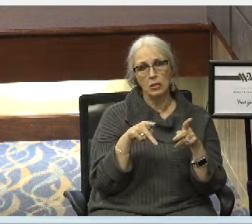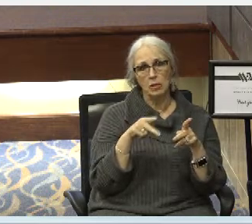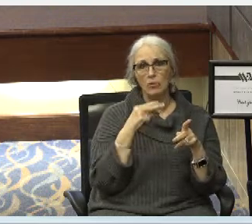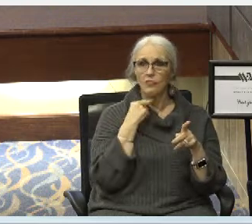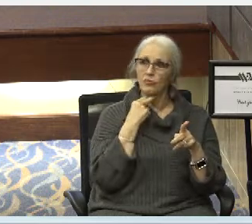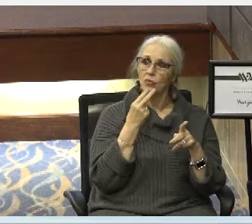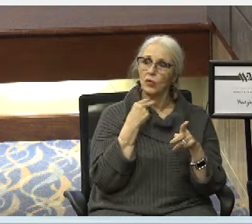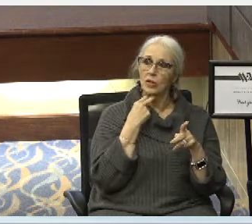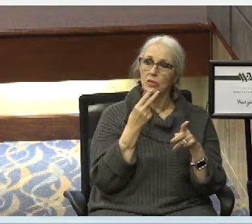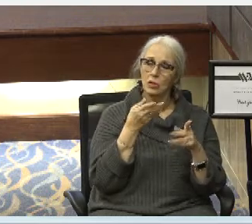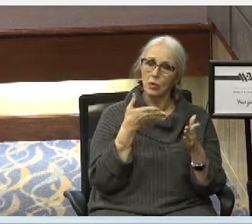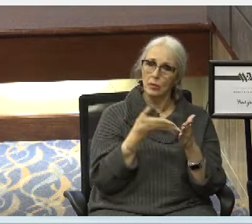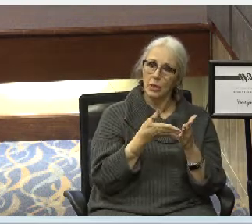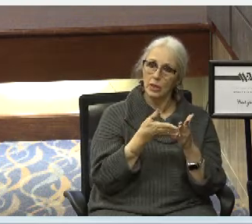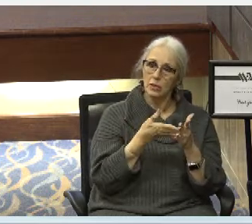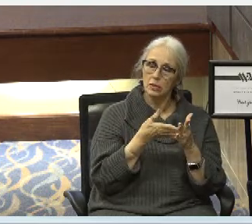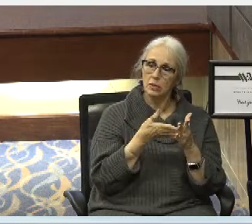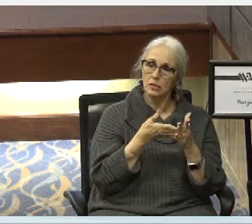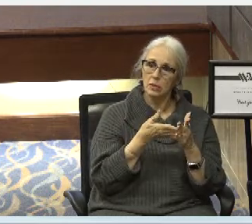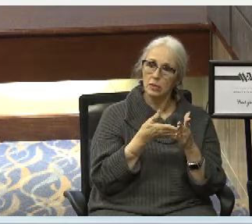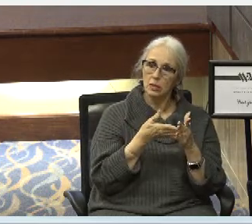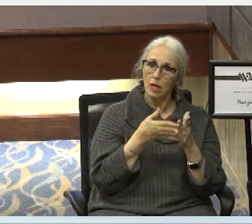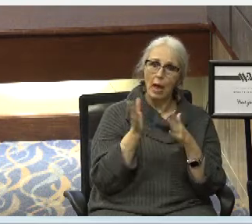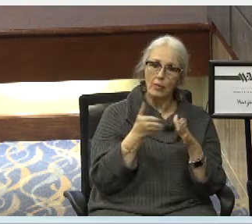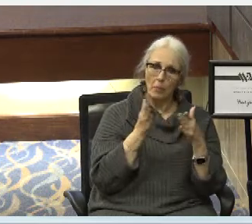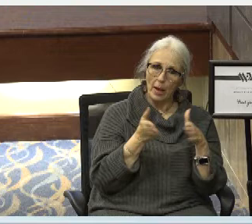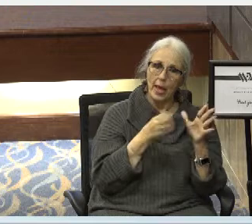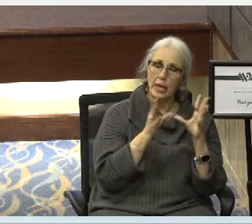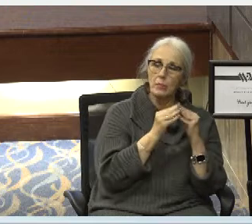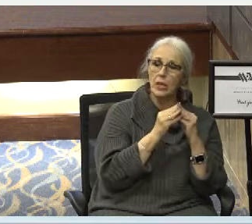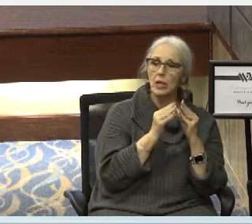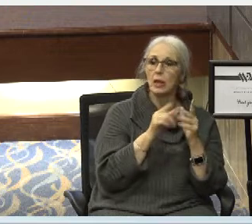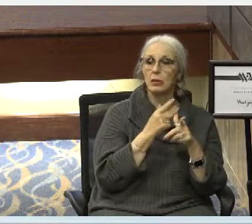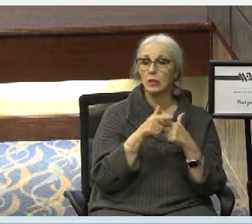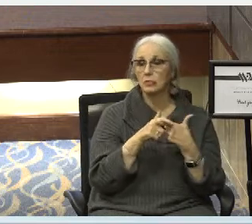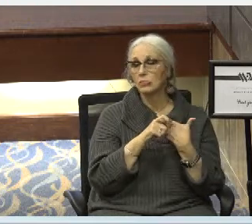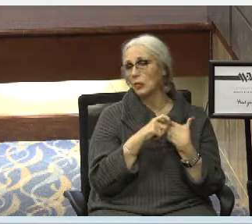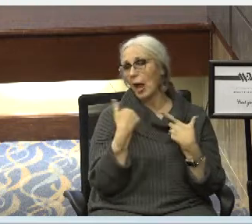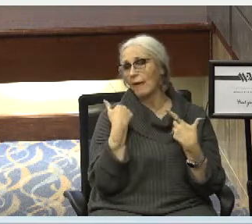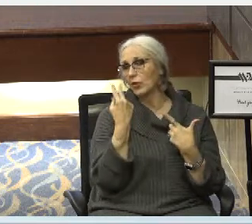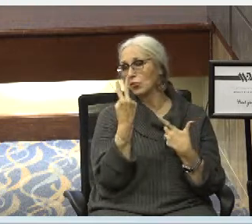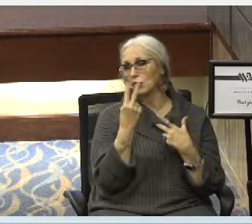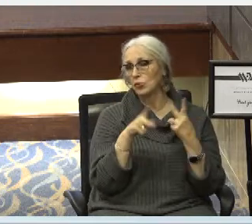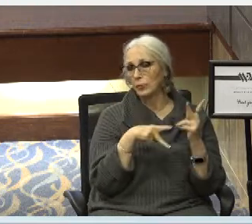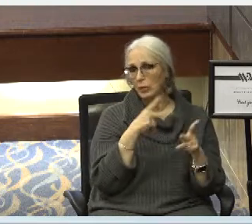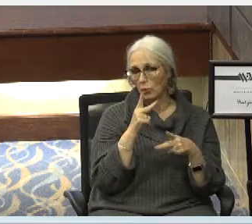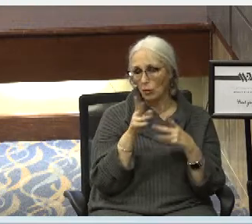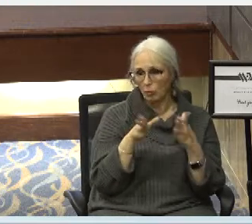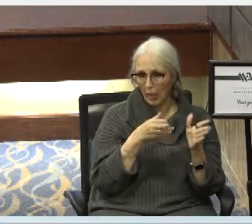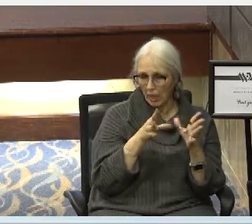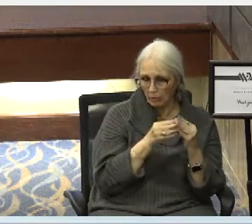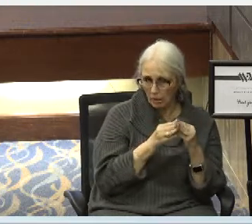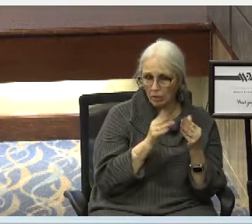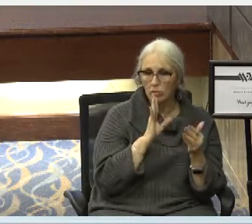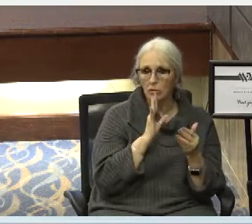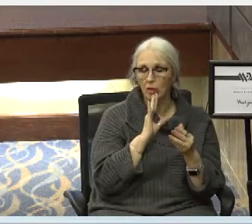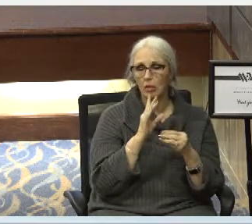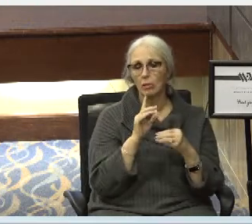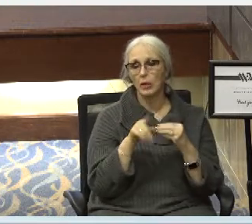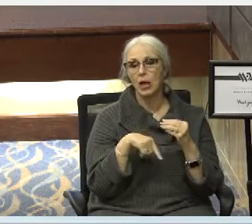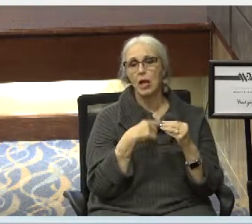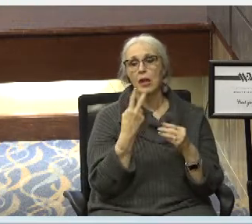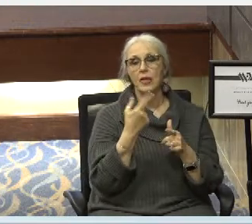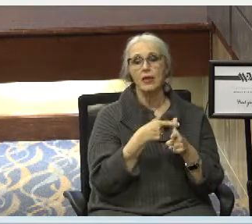their opposition in person prior to the Plan Commission meeting. And then 2 people at the Plan Commission hearing spoke in opposition, and then we had